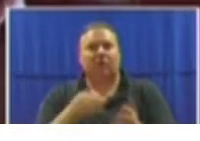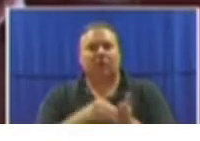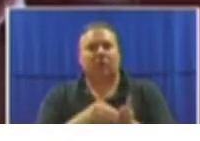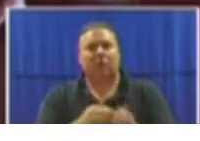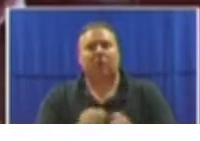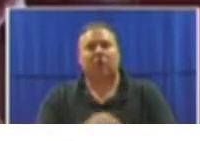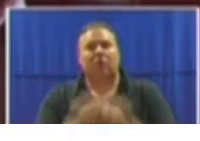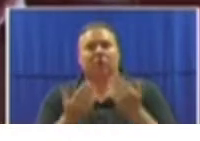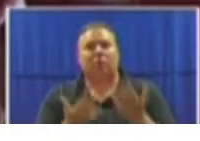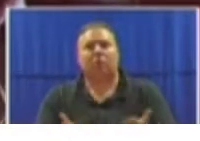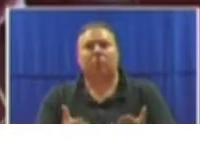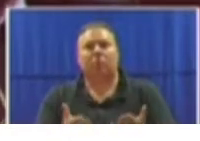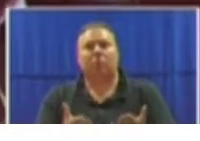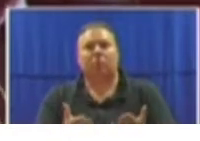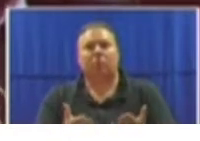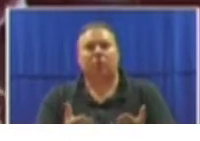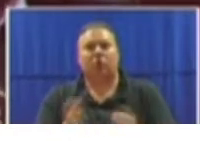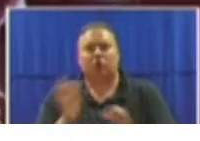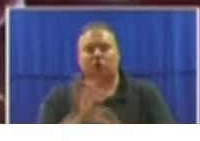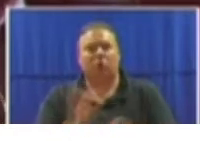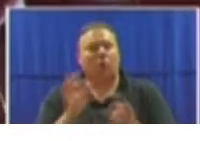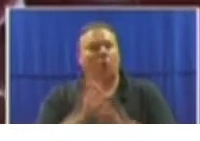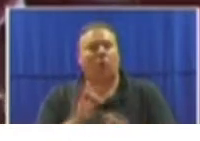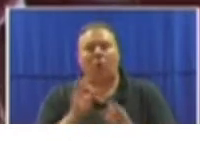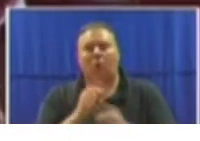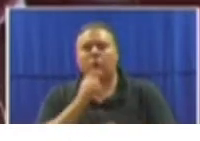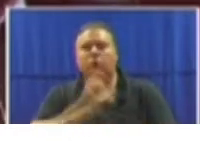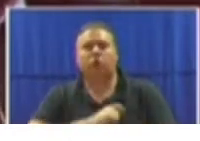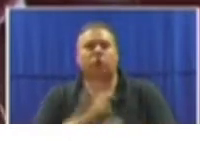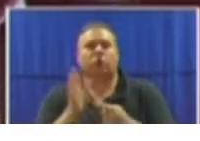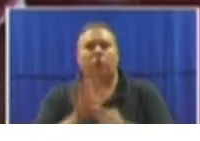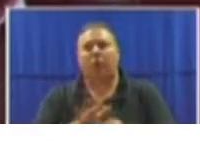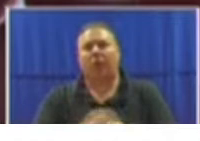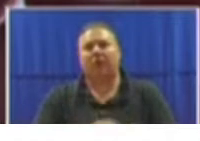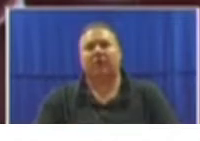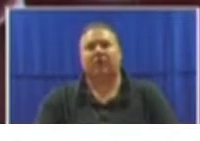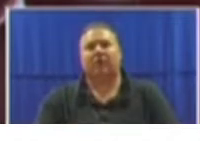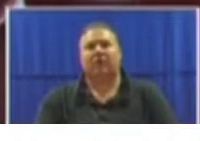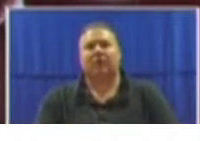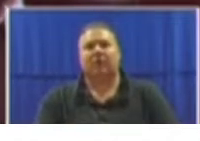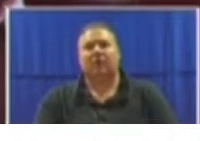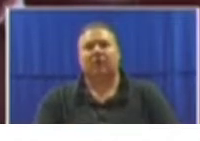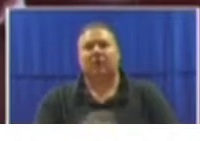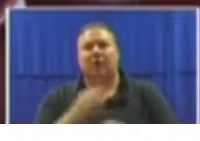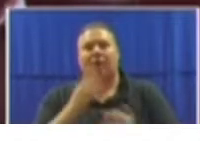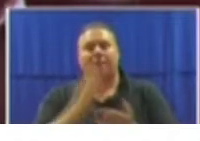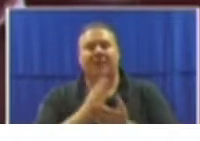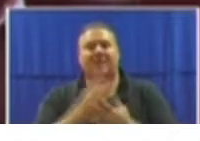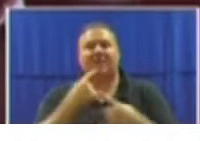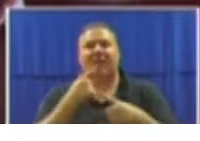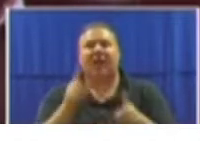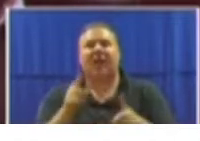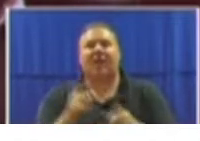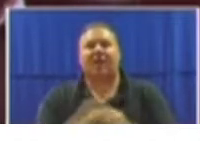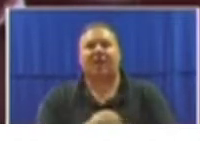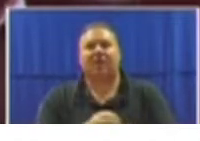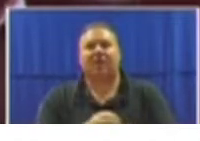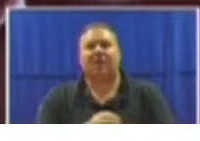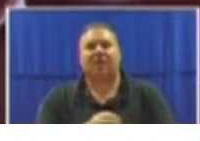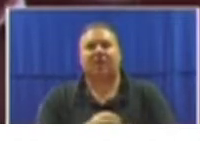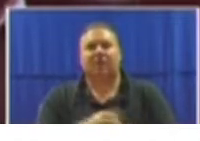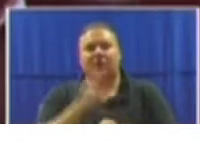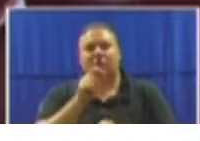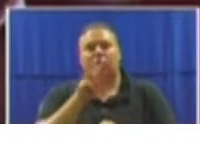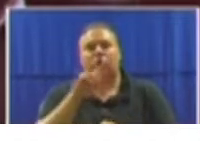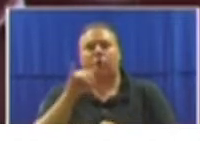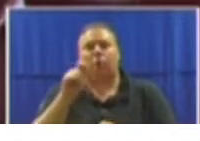the motion carries no substance. Therefore, it must be declared nothing else but a Twitter-generated